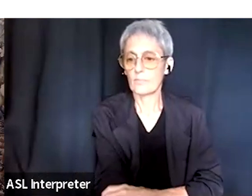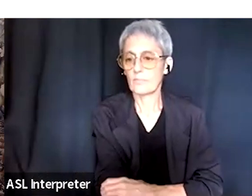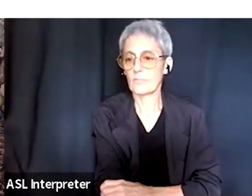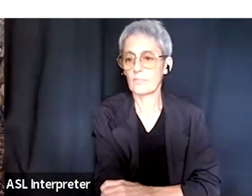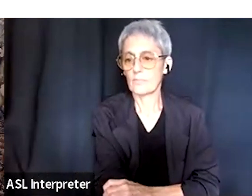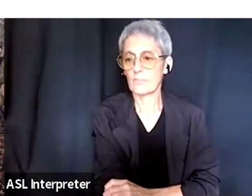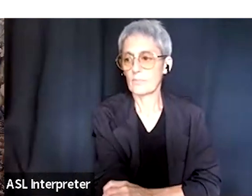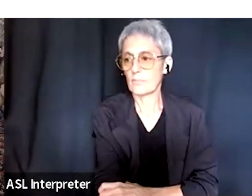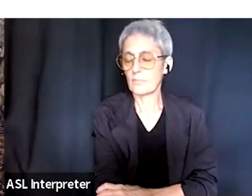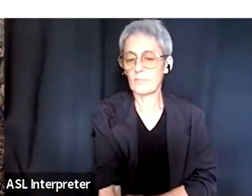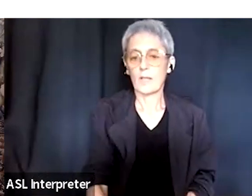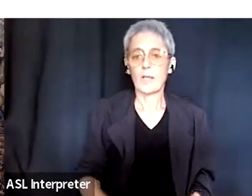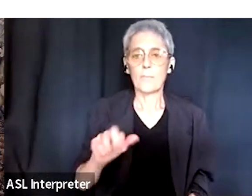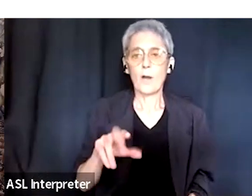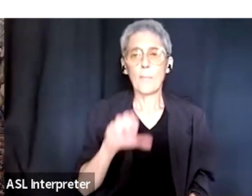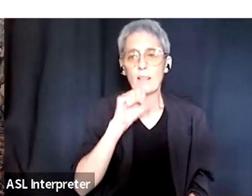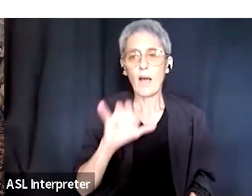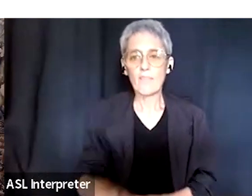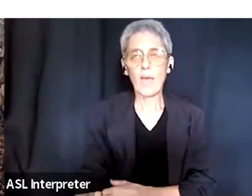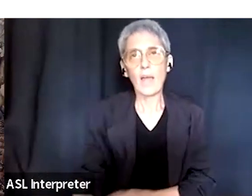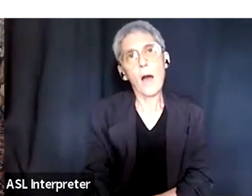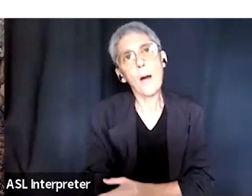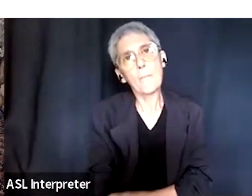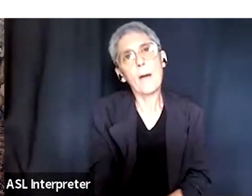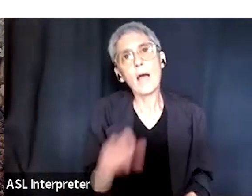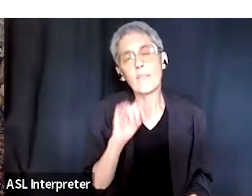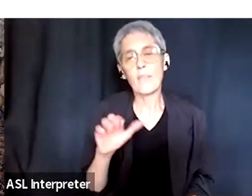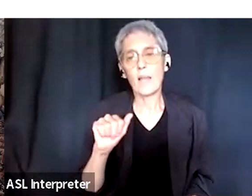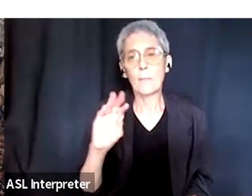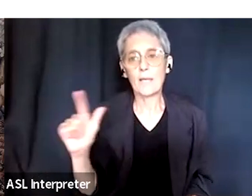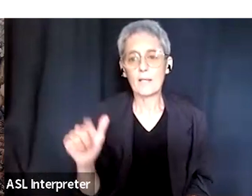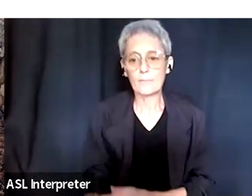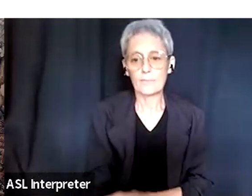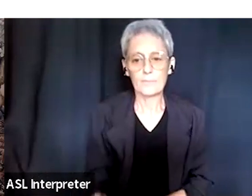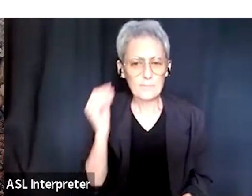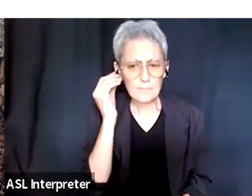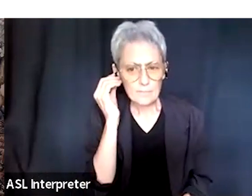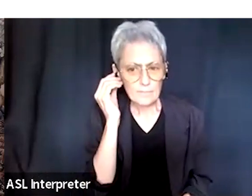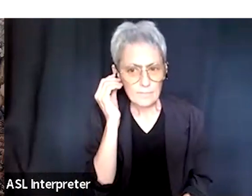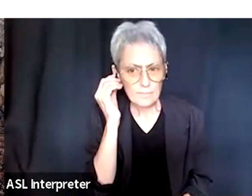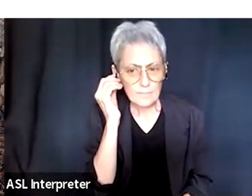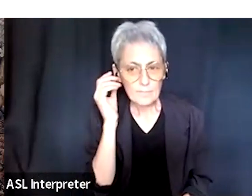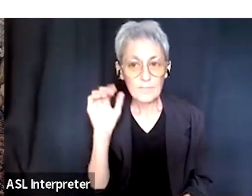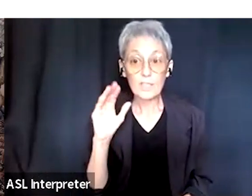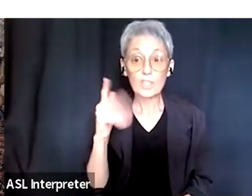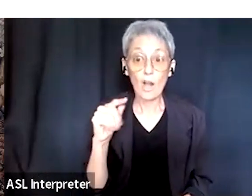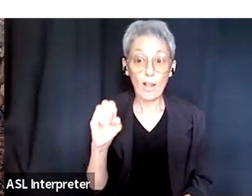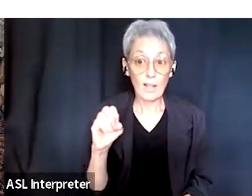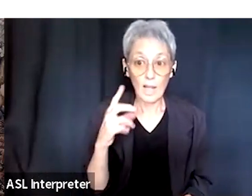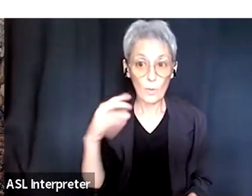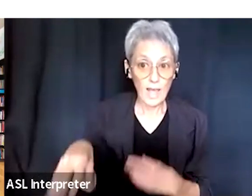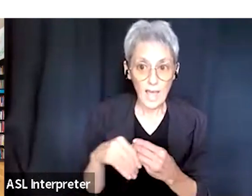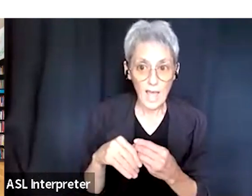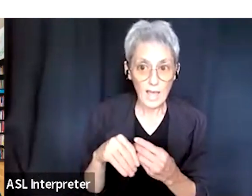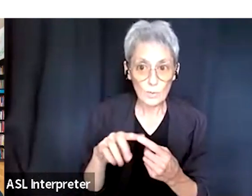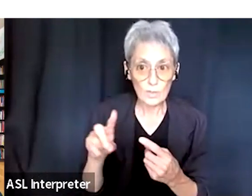that appeal. Um, and it actually makes me think, Charlotte, I don't know if you wanted to add to anything that Dom said, but I No, did well,